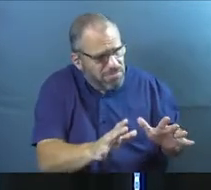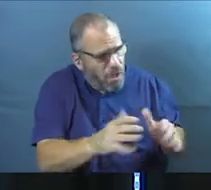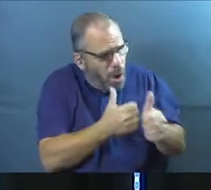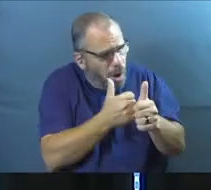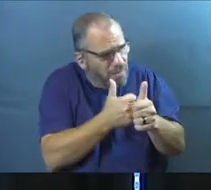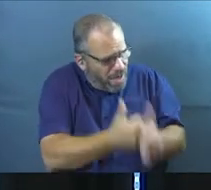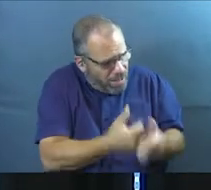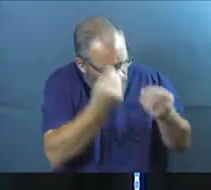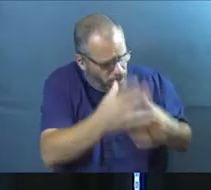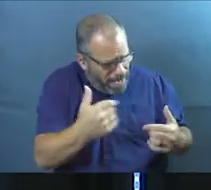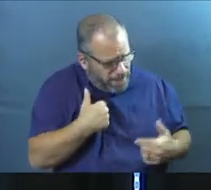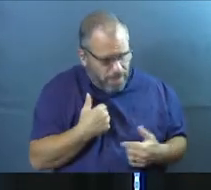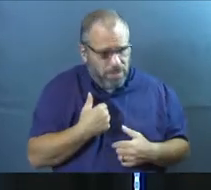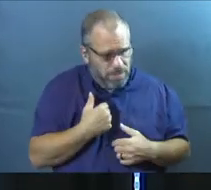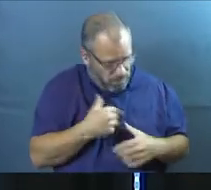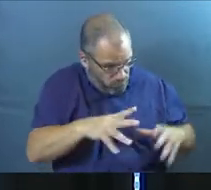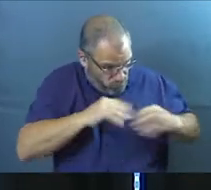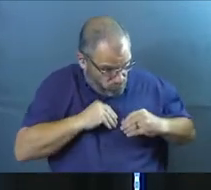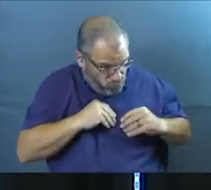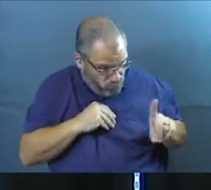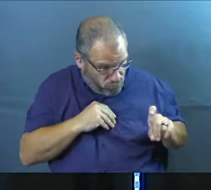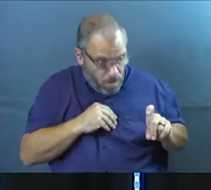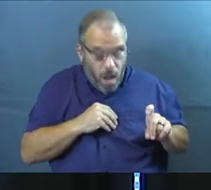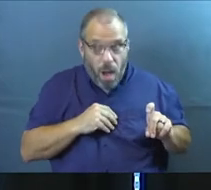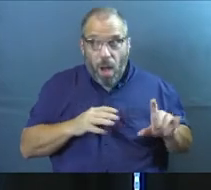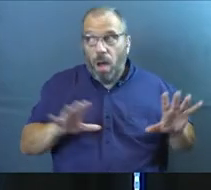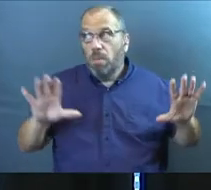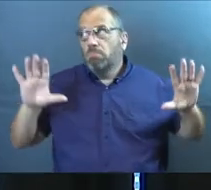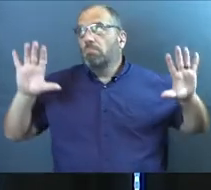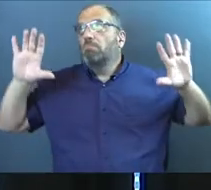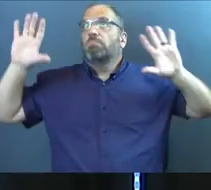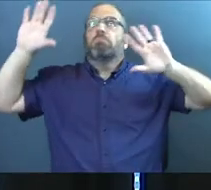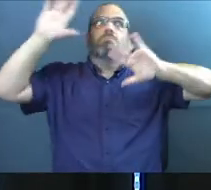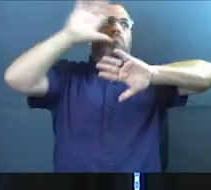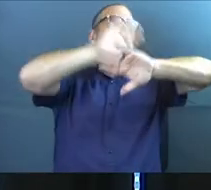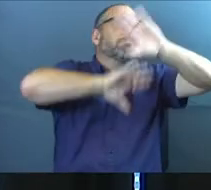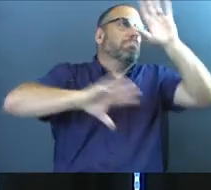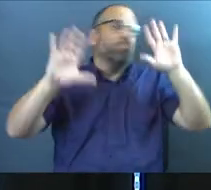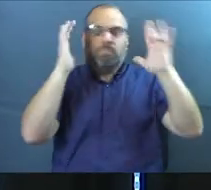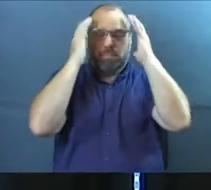okay with being part of that? Woo!